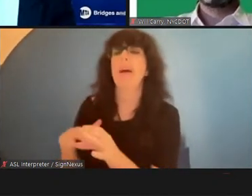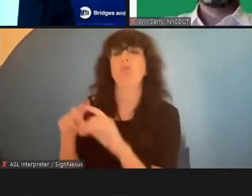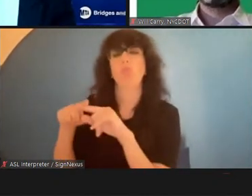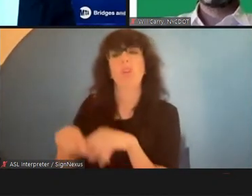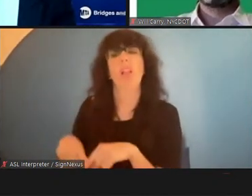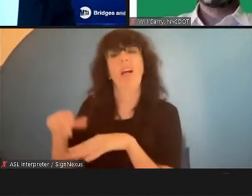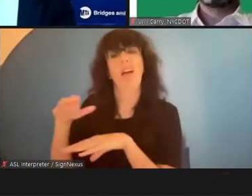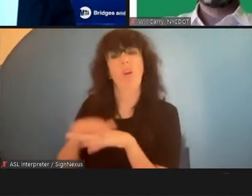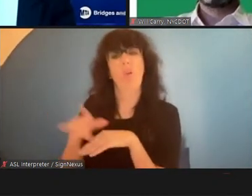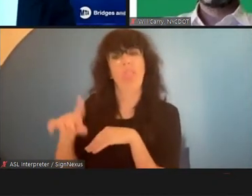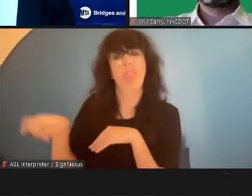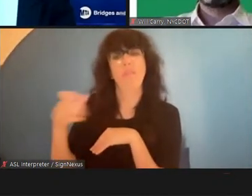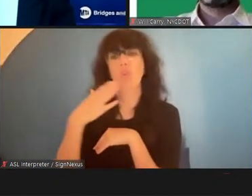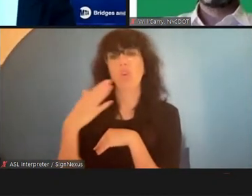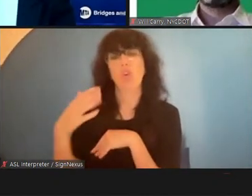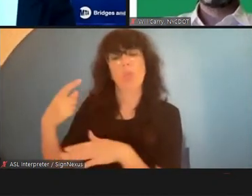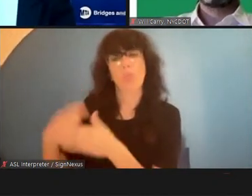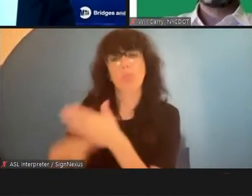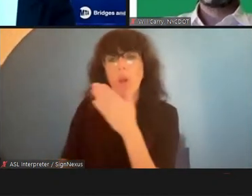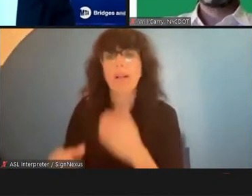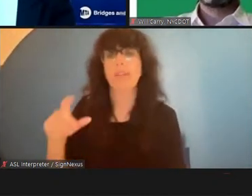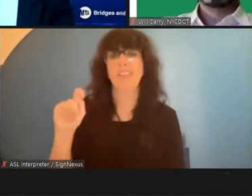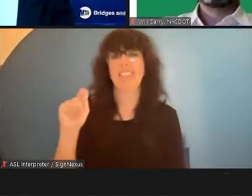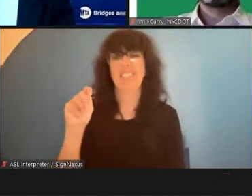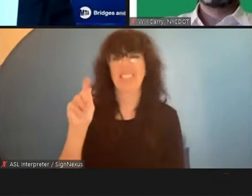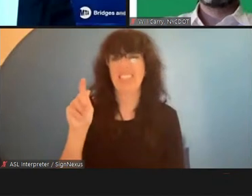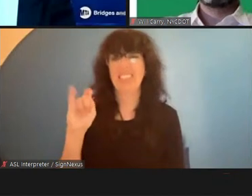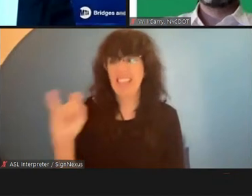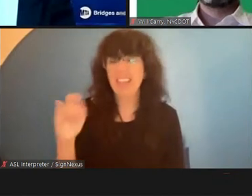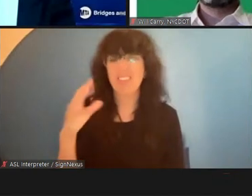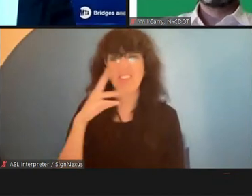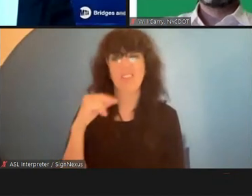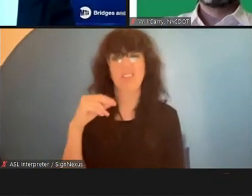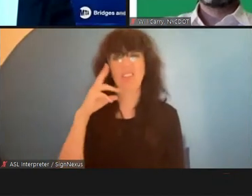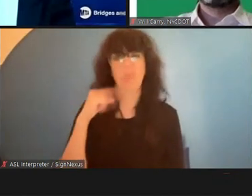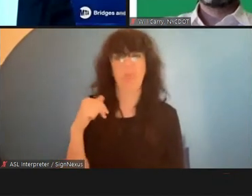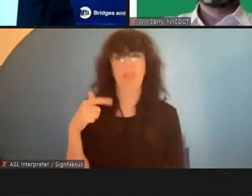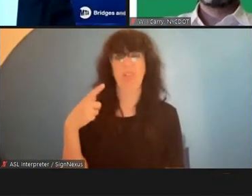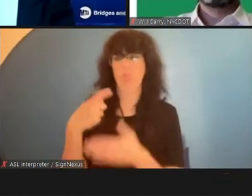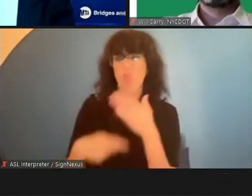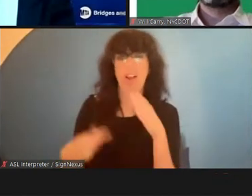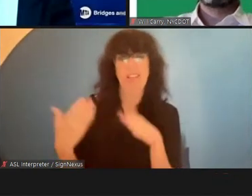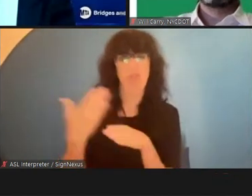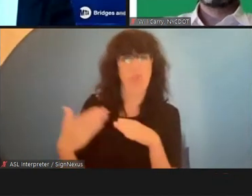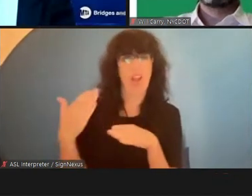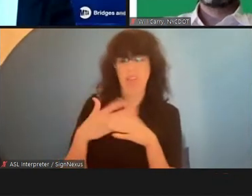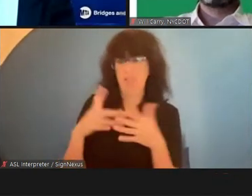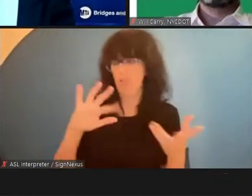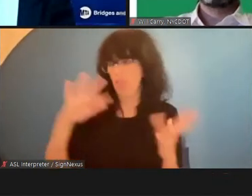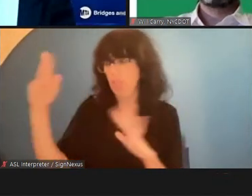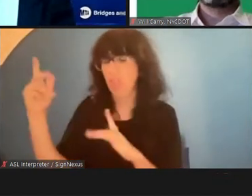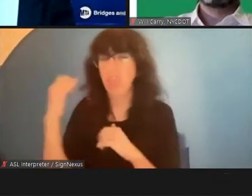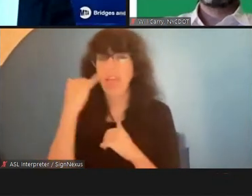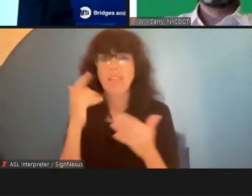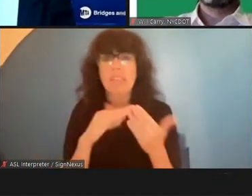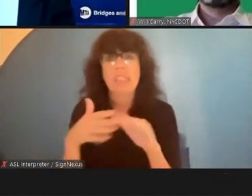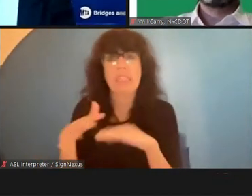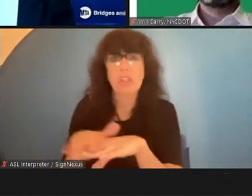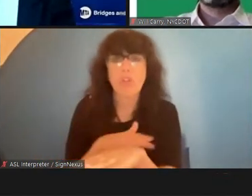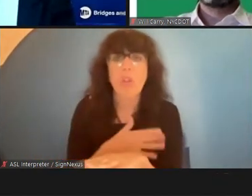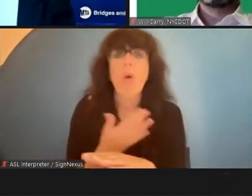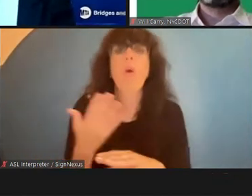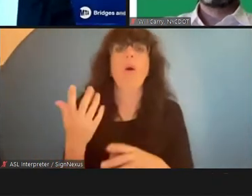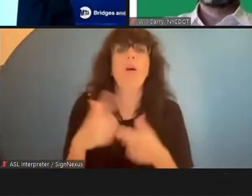price taxis are being subjected to more or less price harassment when the city is slow uber lyft